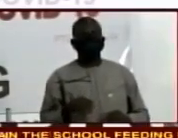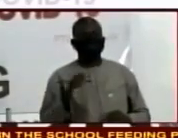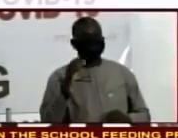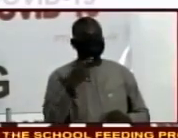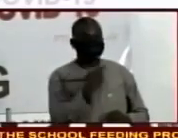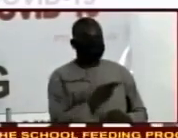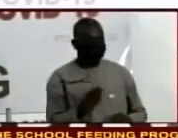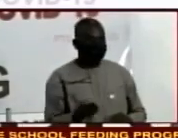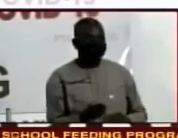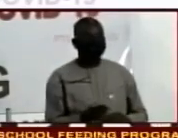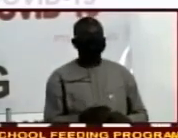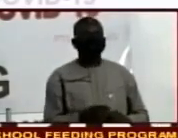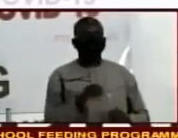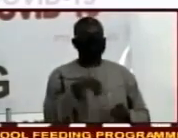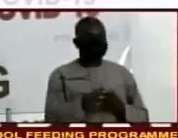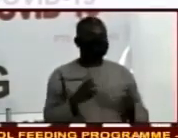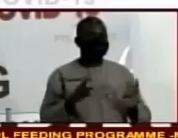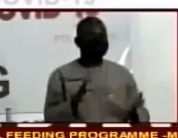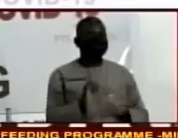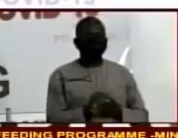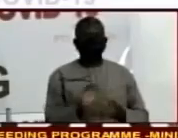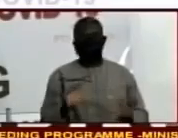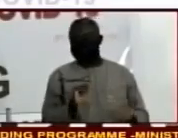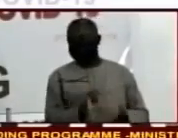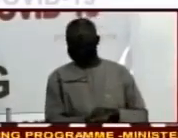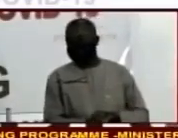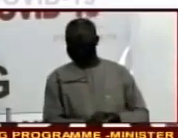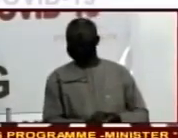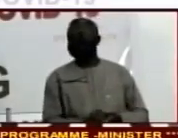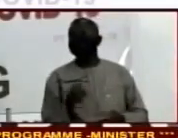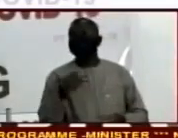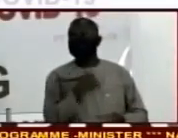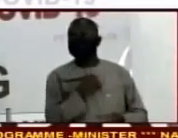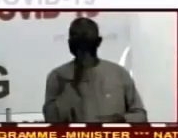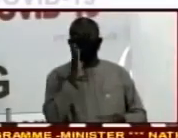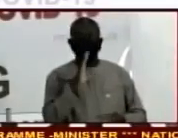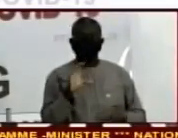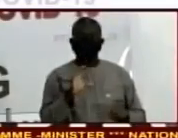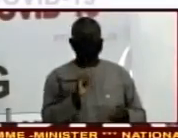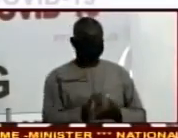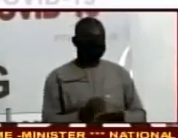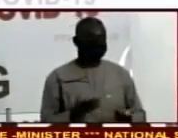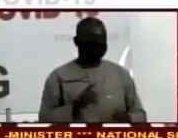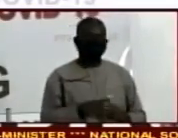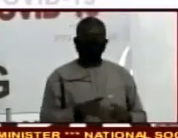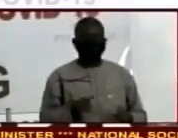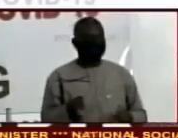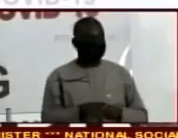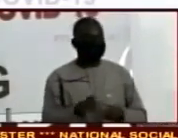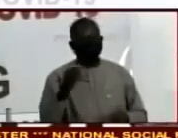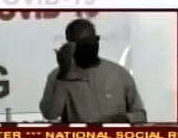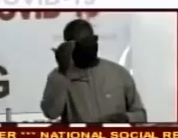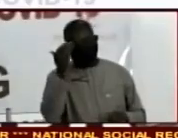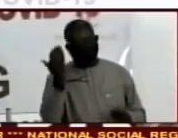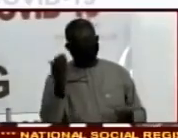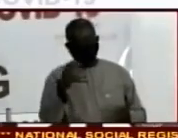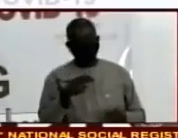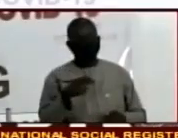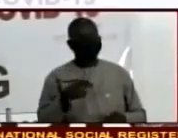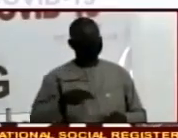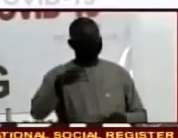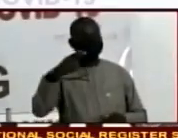resourced in such a way that they could do that. We could have contemplated that, but as you all know, our high commissions